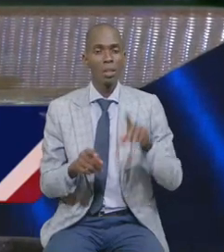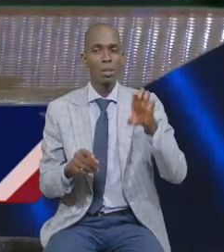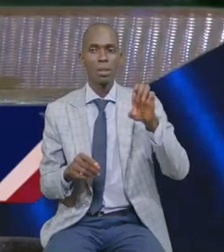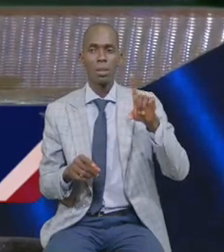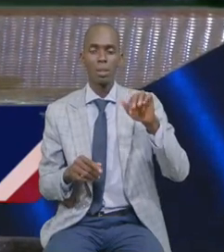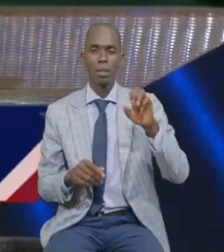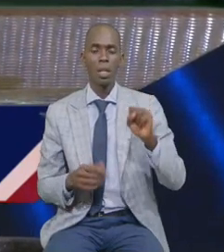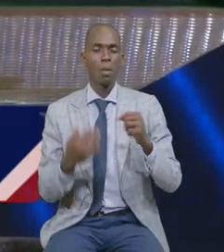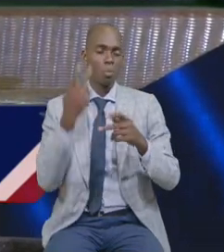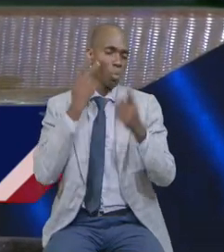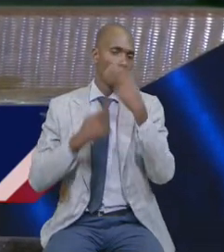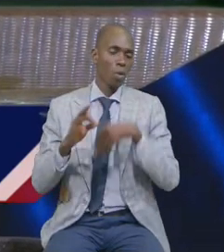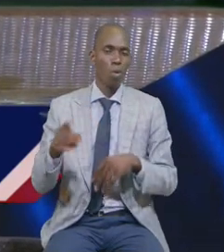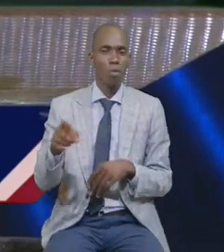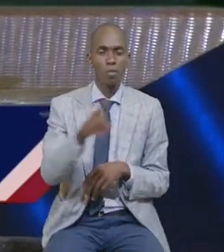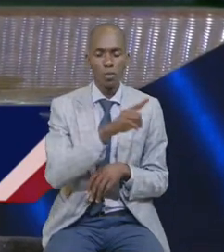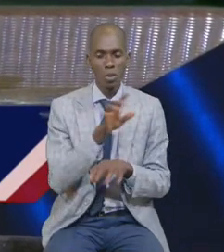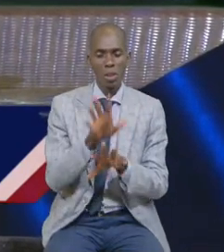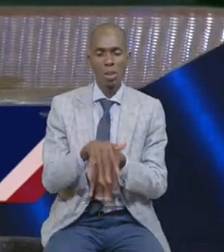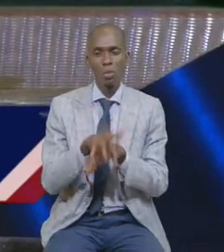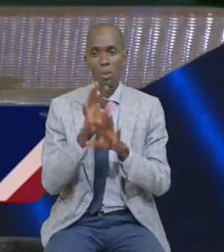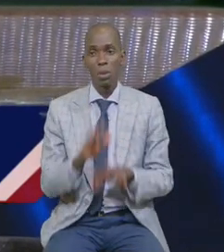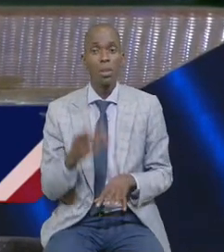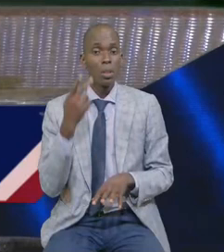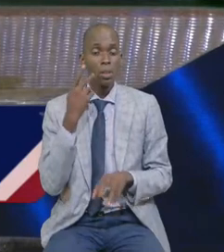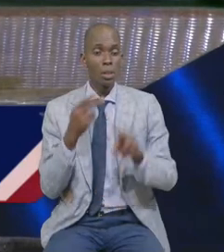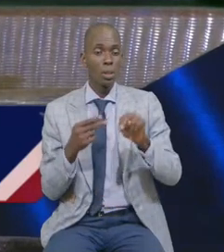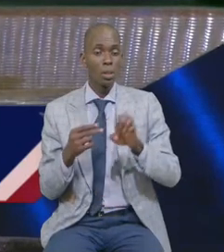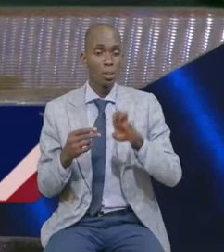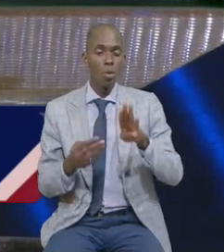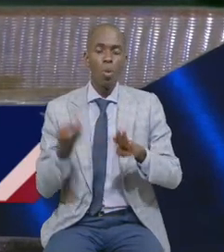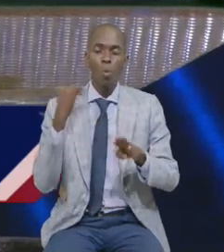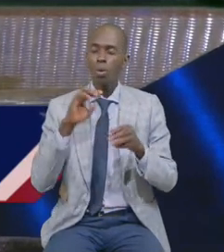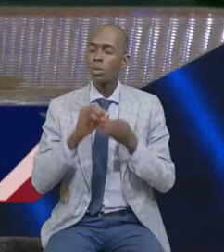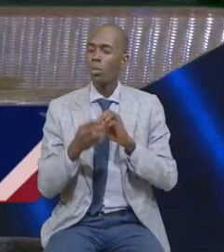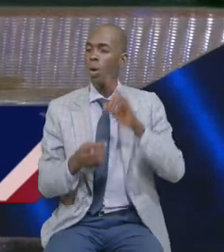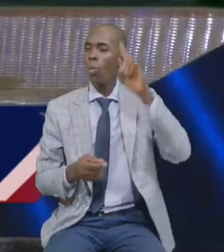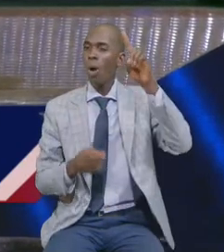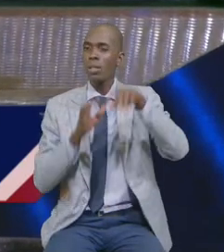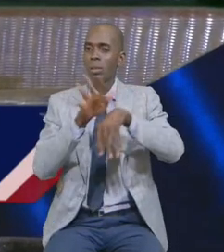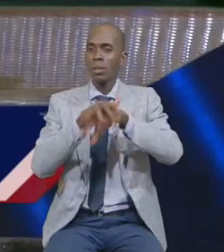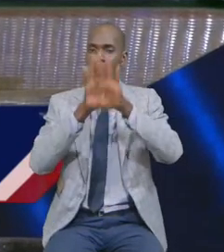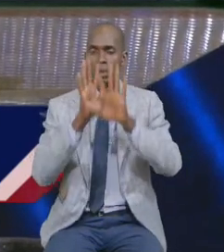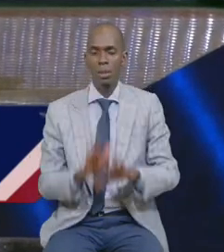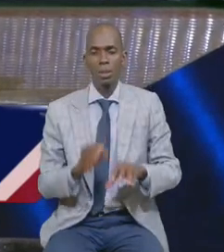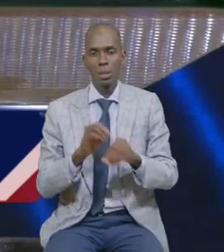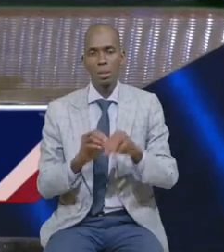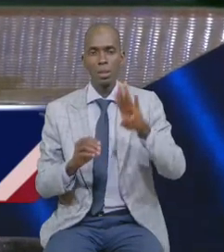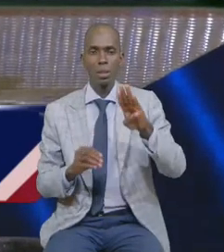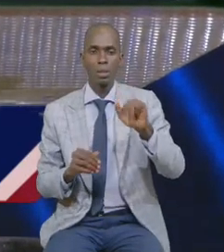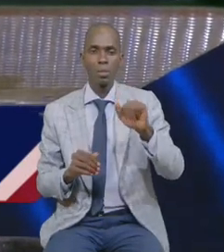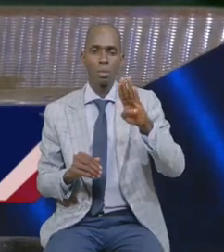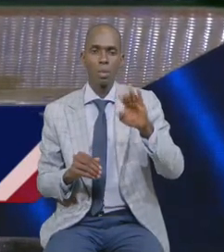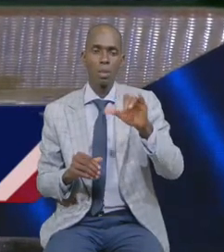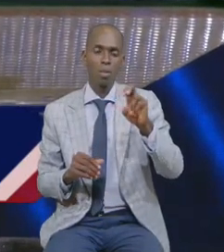of you, hypocrites. Nebuchadnezzar was the biggest hypocrite in Babylon. And